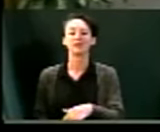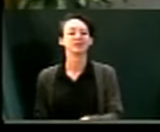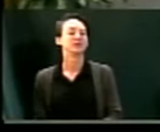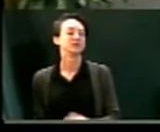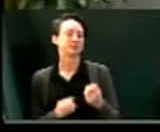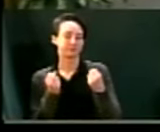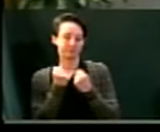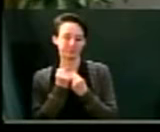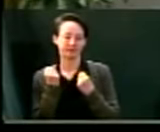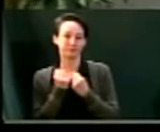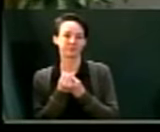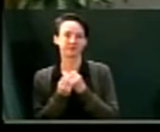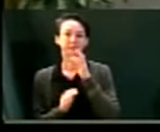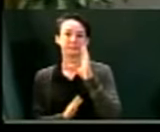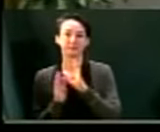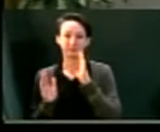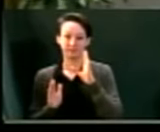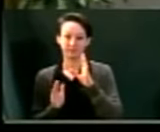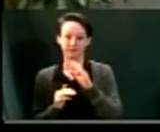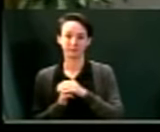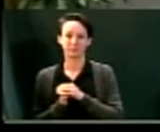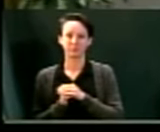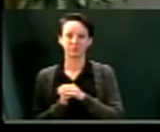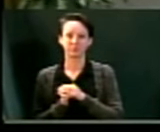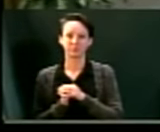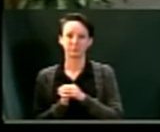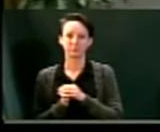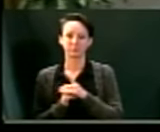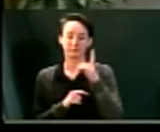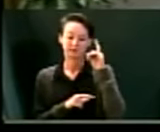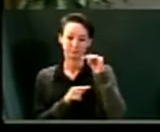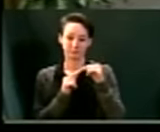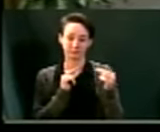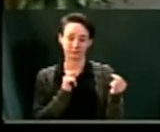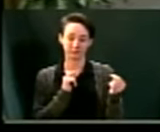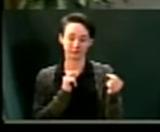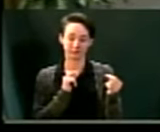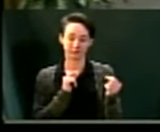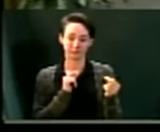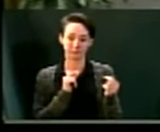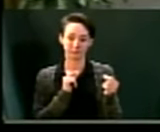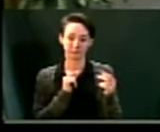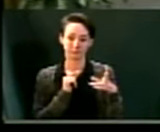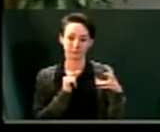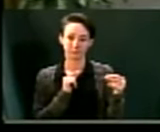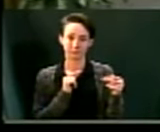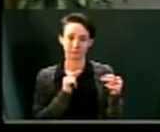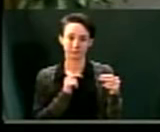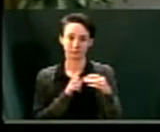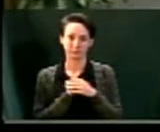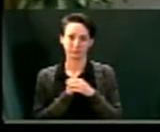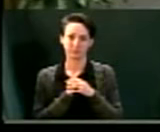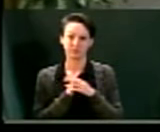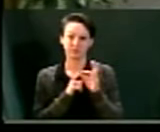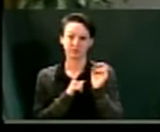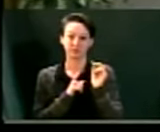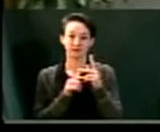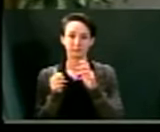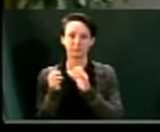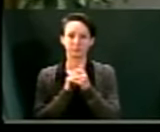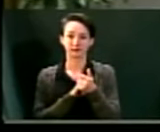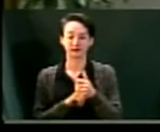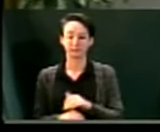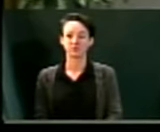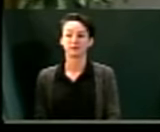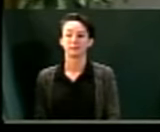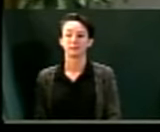all in favor, say aye. Aye. All opposed? No. Okay, motion